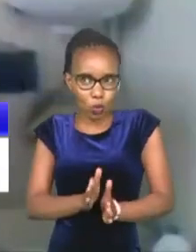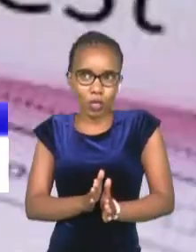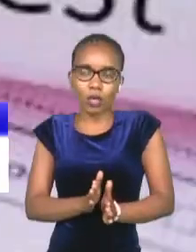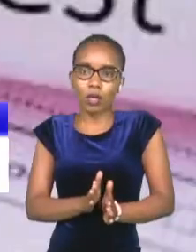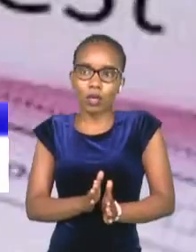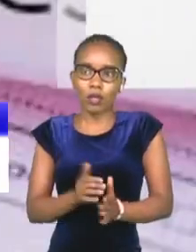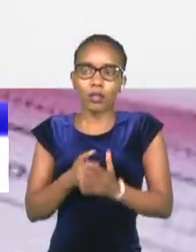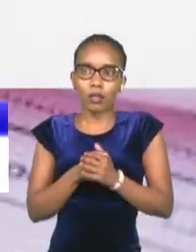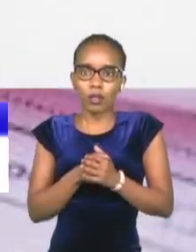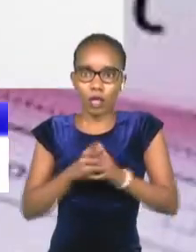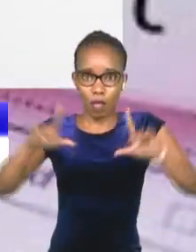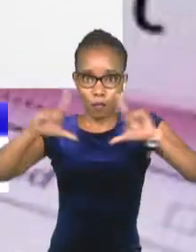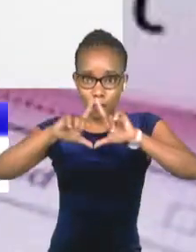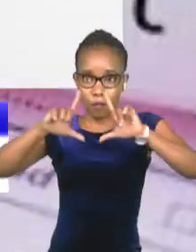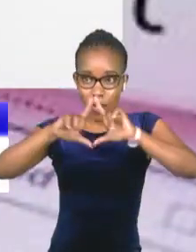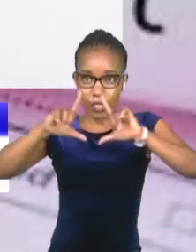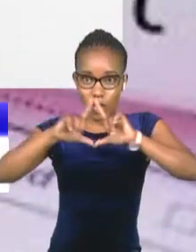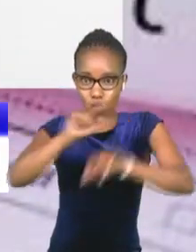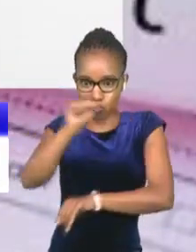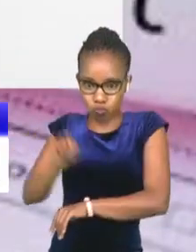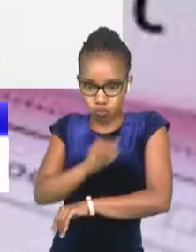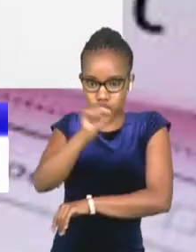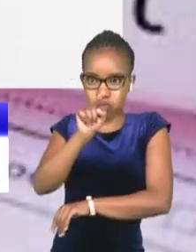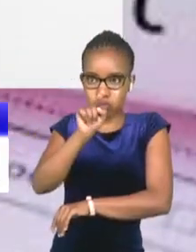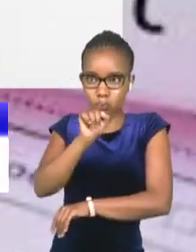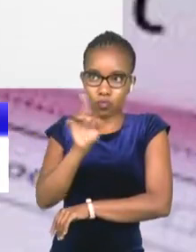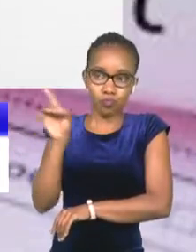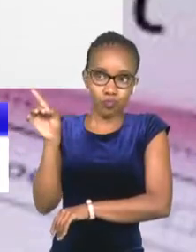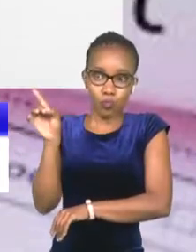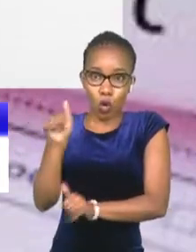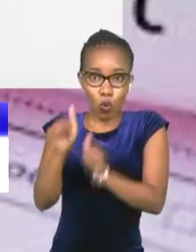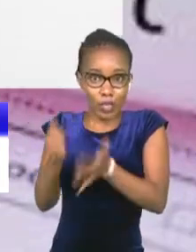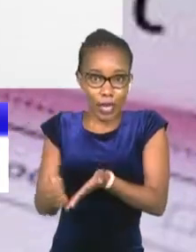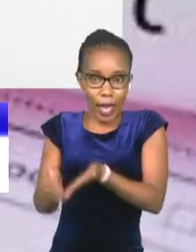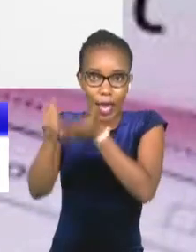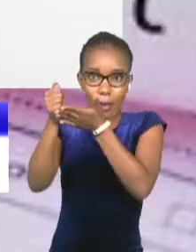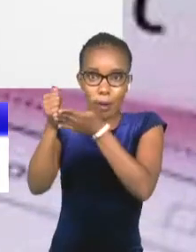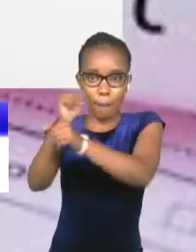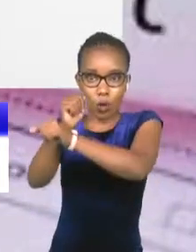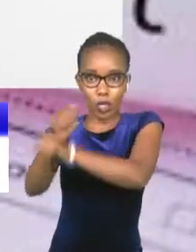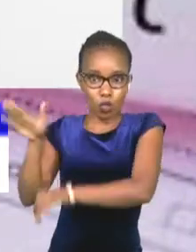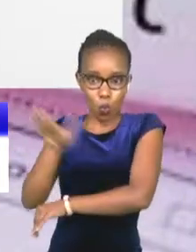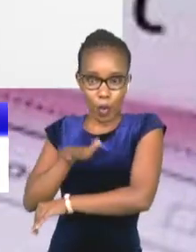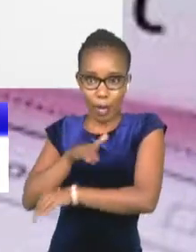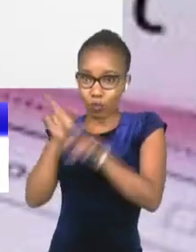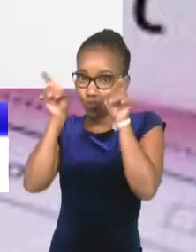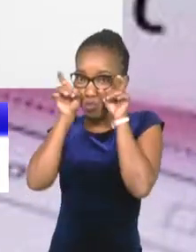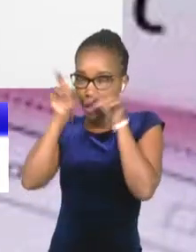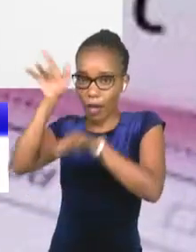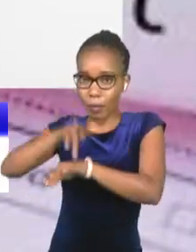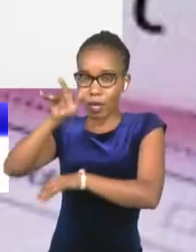adherence. Vaginal ring is another method, also known as the Deprivin, that helps caution women against HIV infections